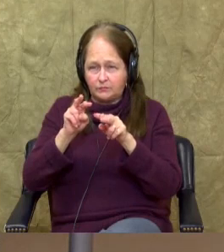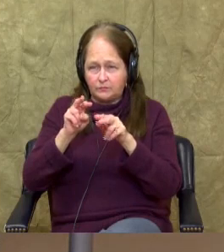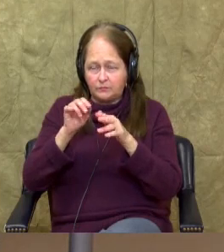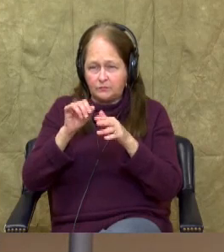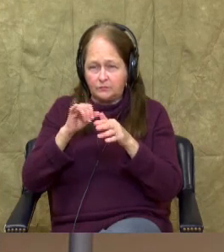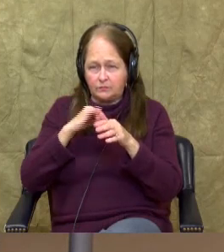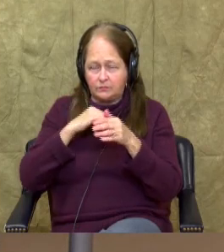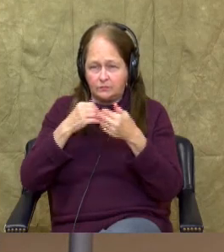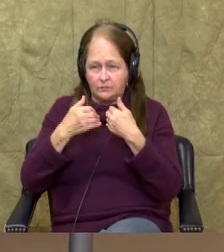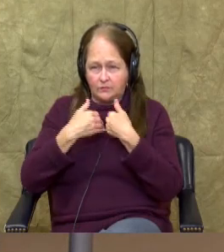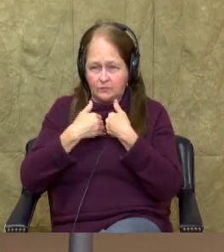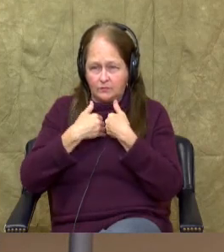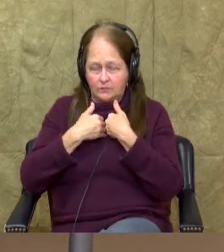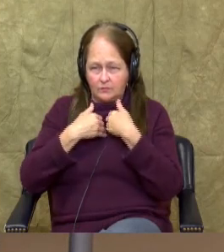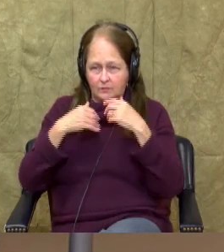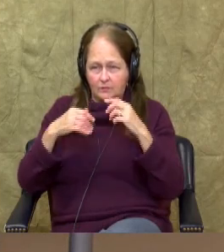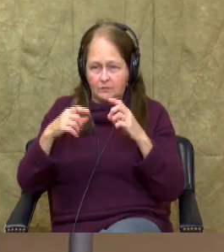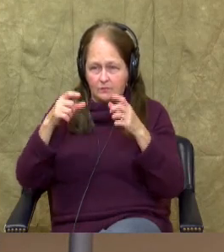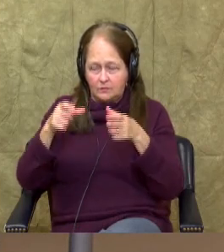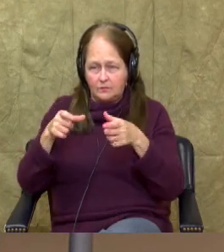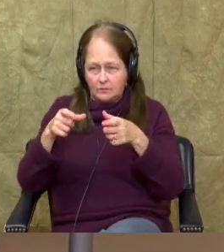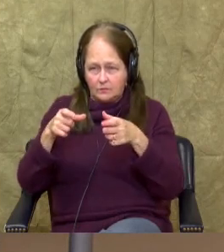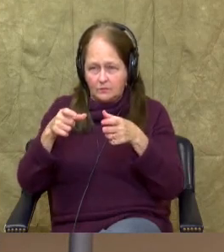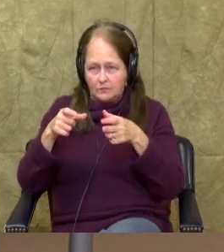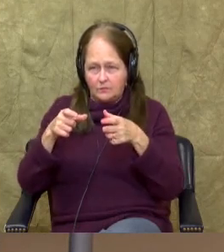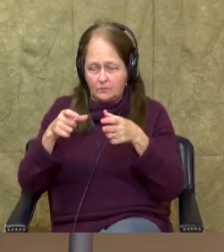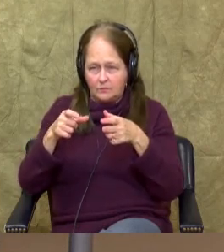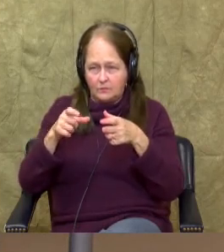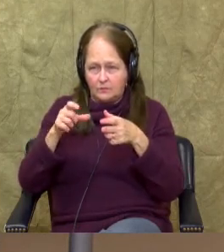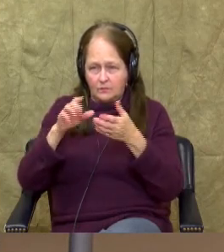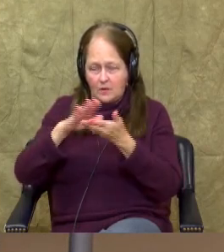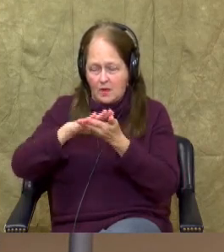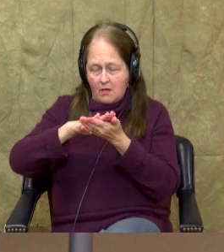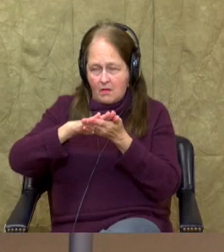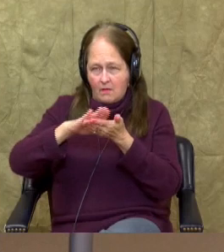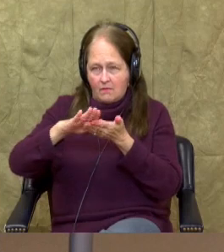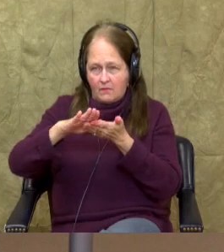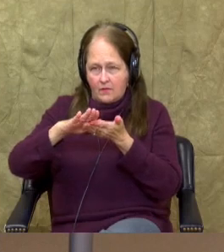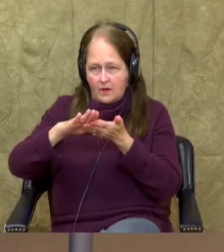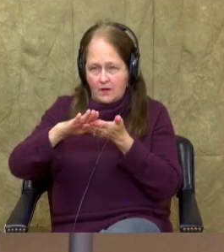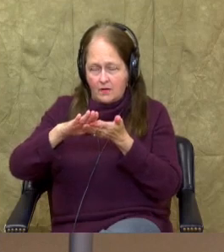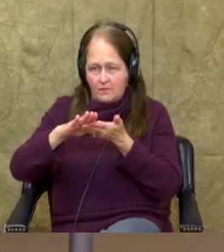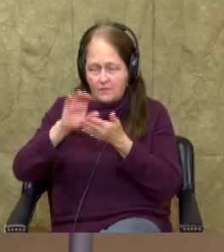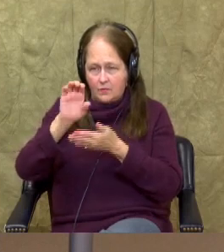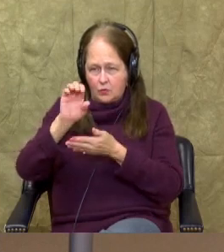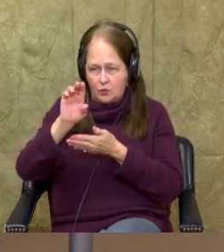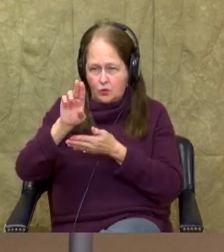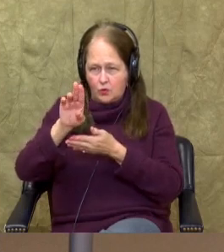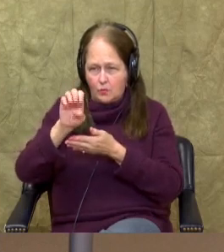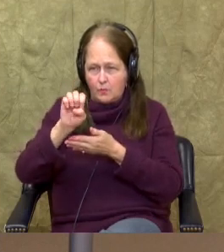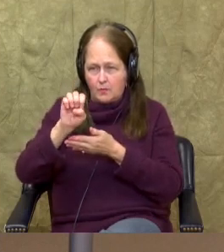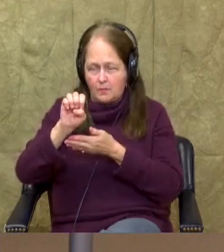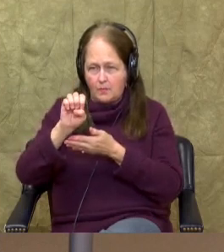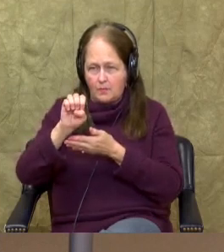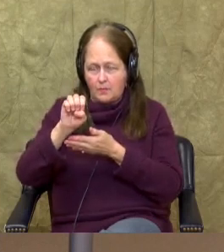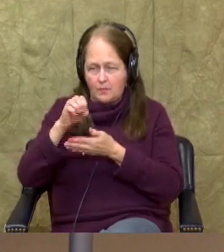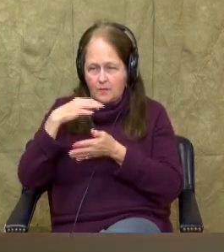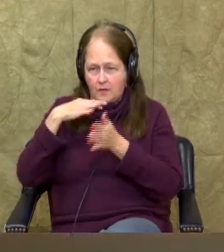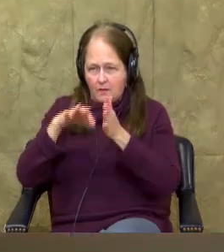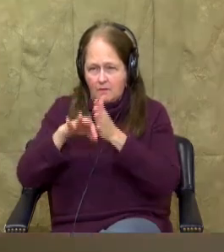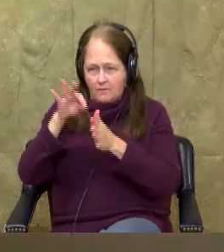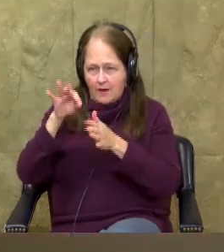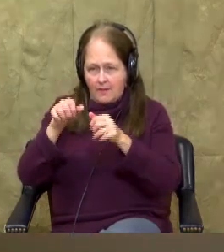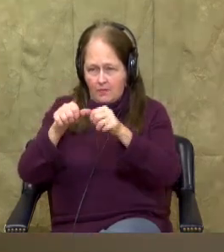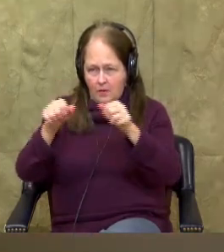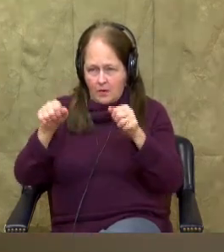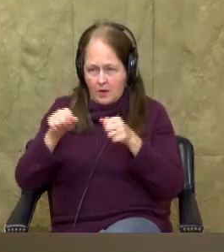If I have this, it's a flat cube piece, and I can find the